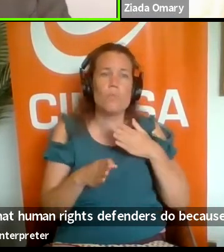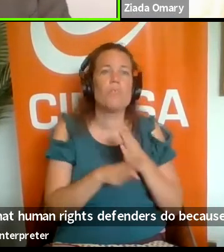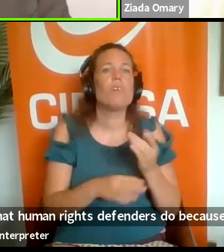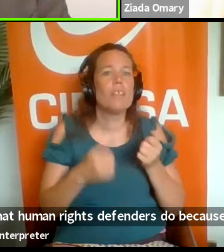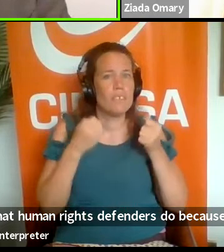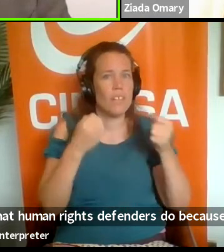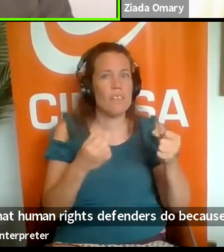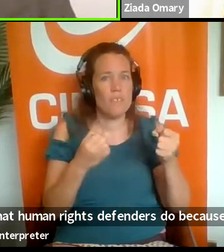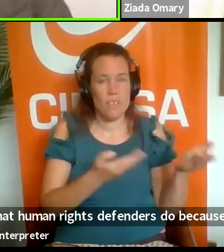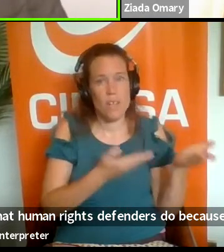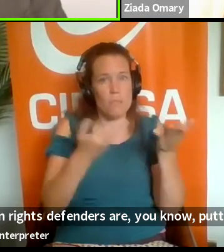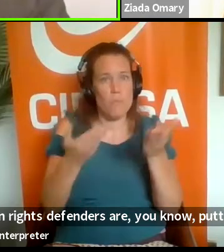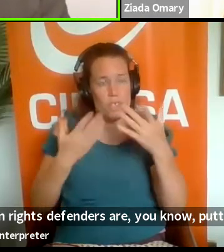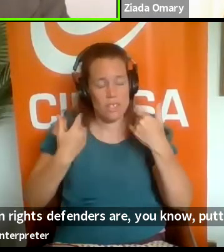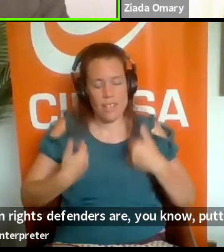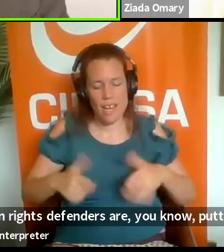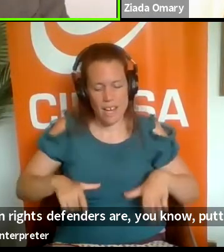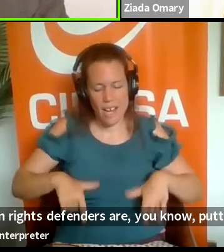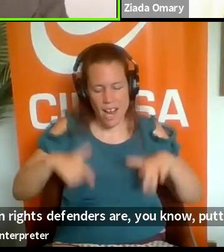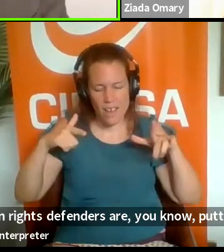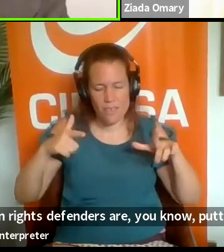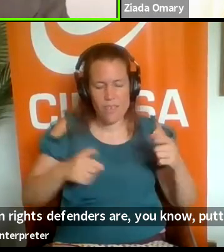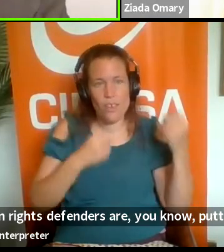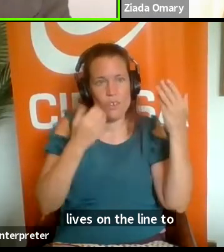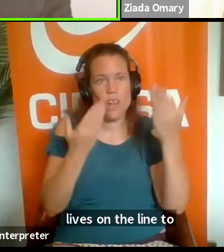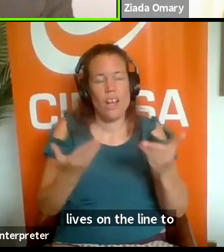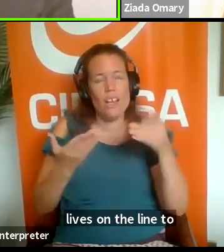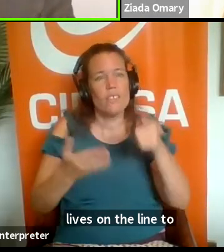lives on the line to defend the rights of other people.